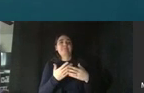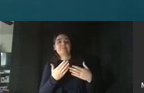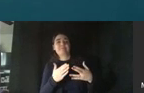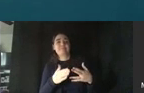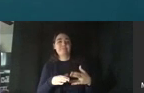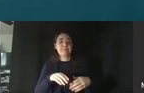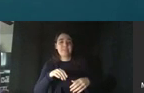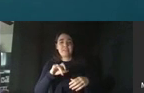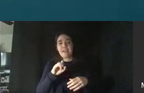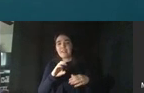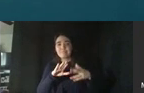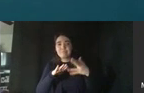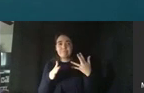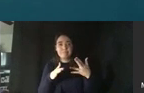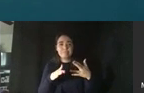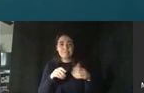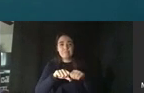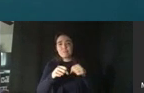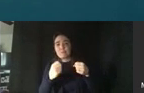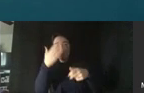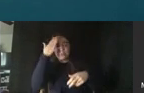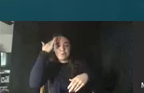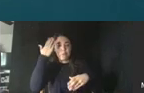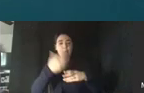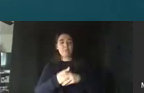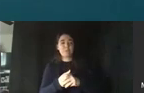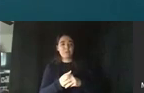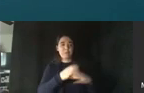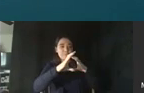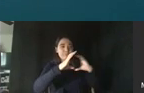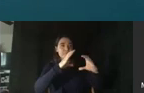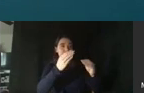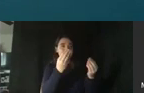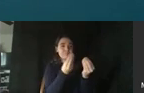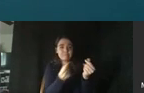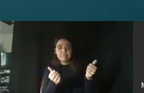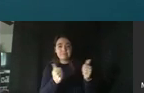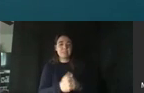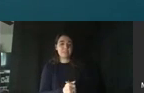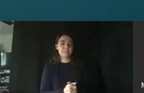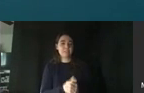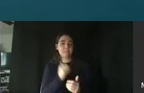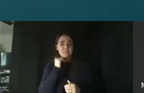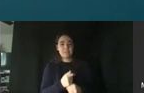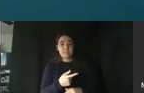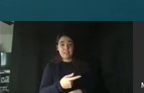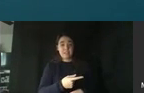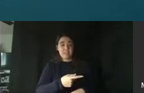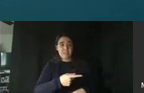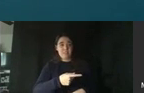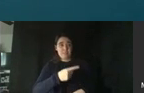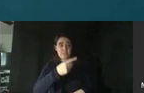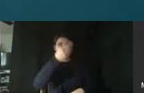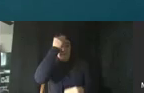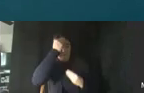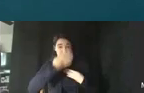my family. I started asking him about his family. He told me that he was the oldest sibling of, I